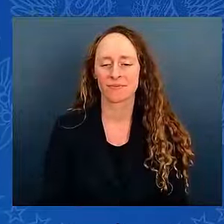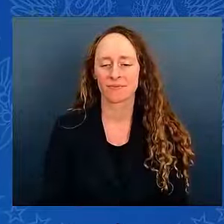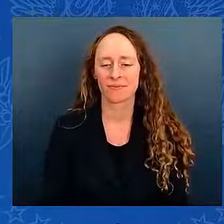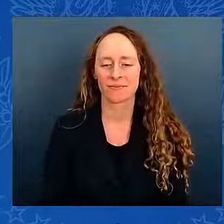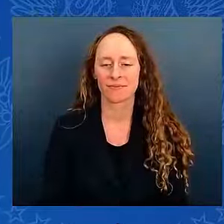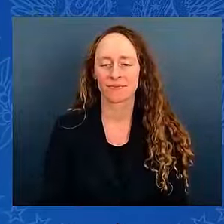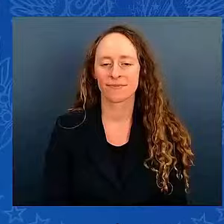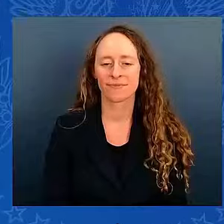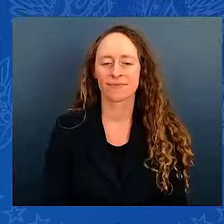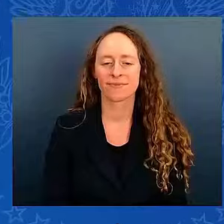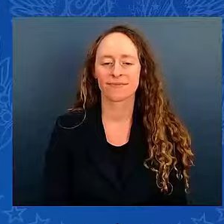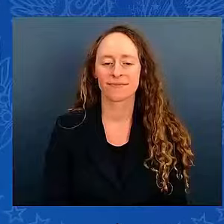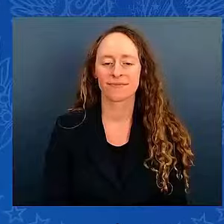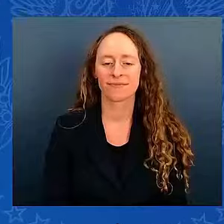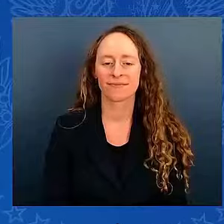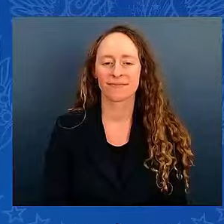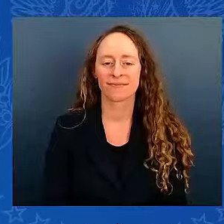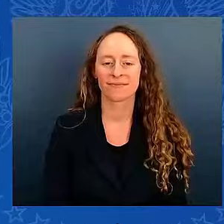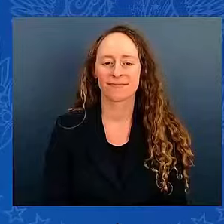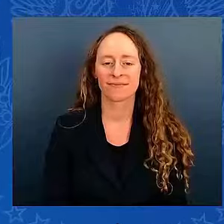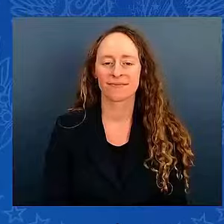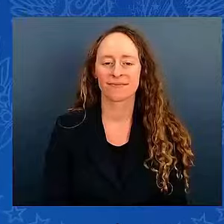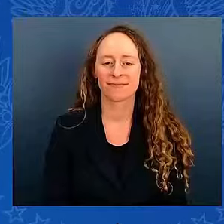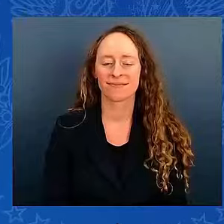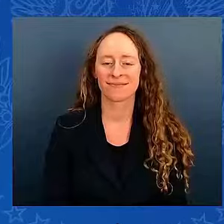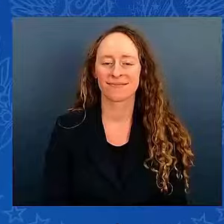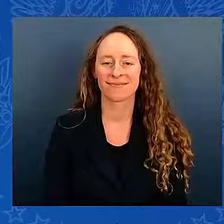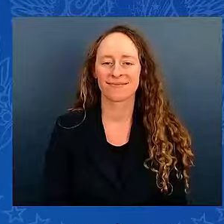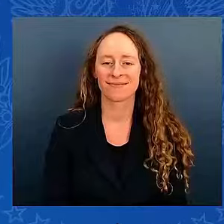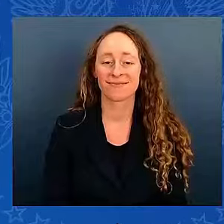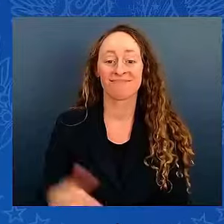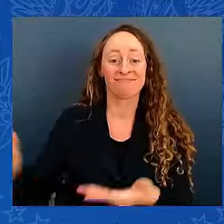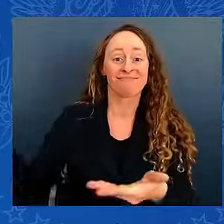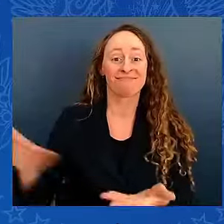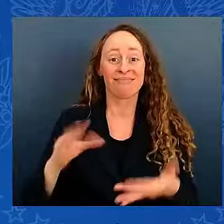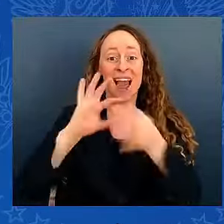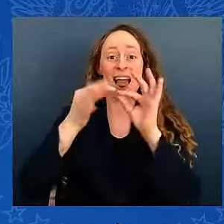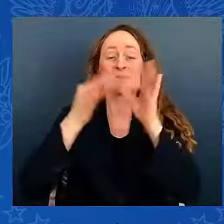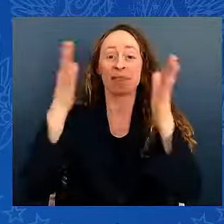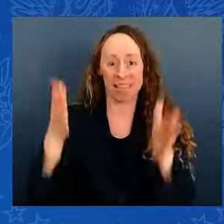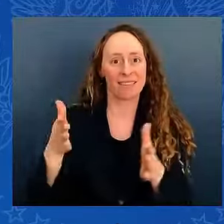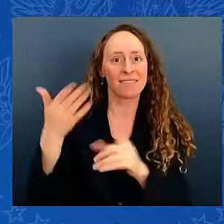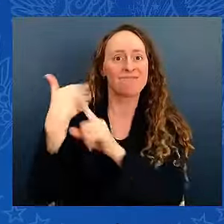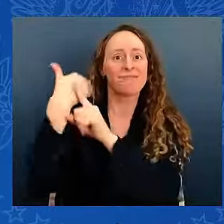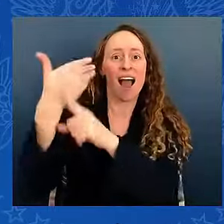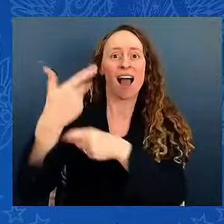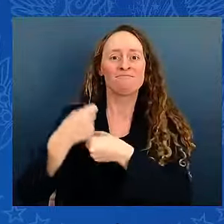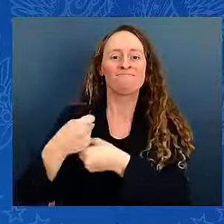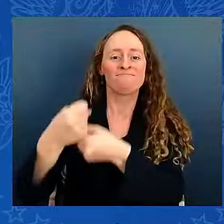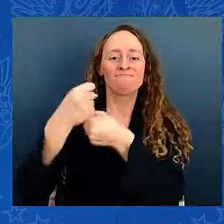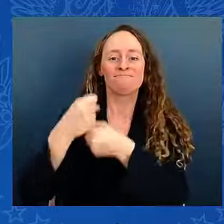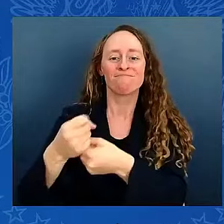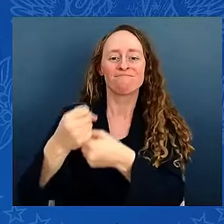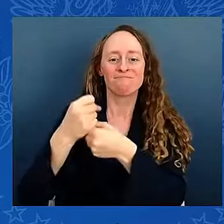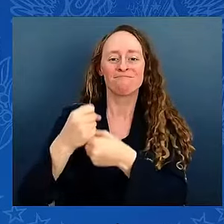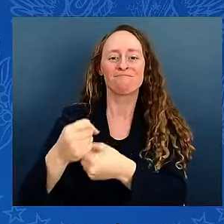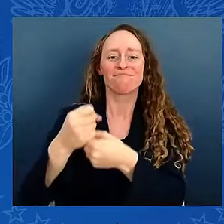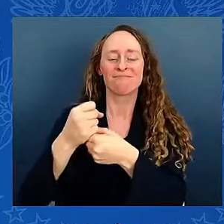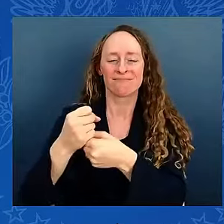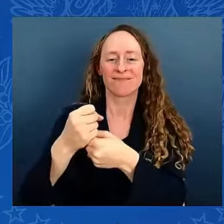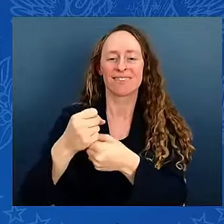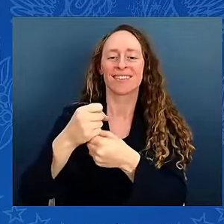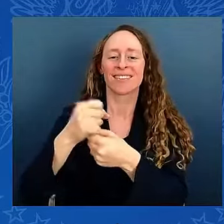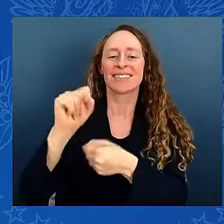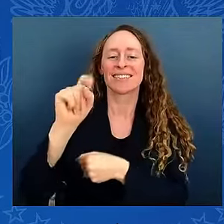Please welcome Olympic flag bearer Nick Mead and Paralympic flag bearers Steve Serio and Nikki Naives